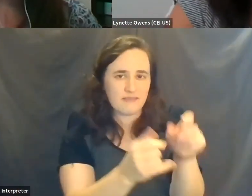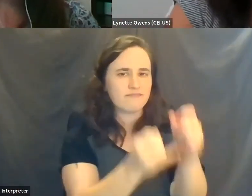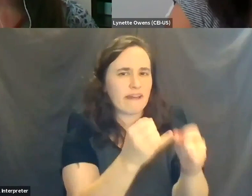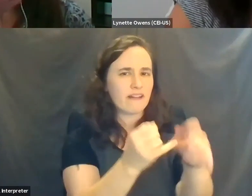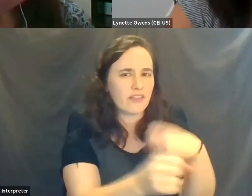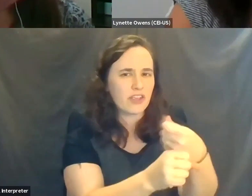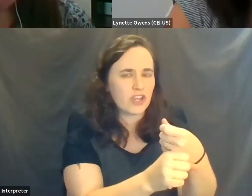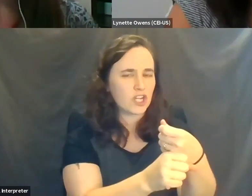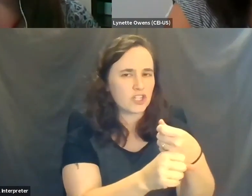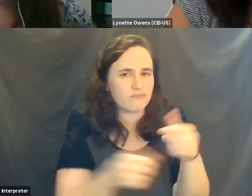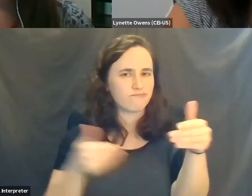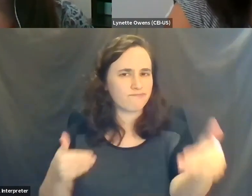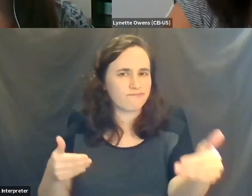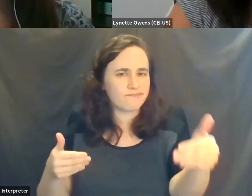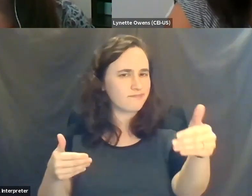kids adjust?